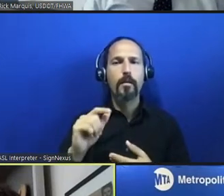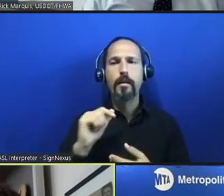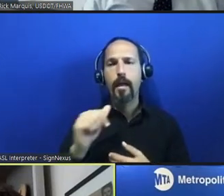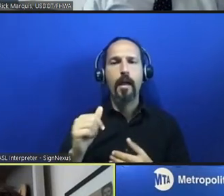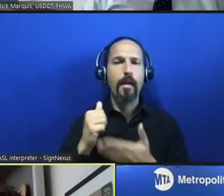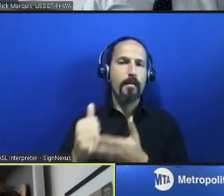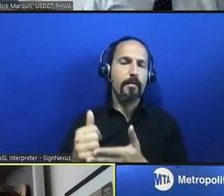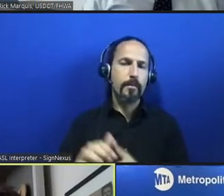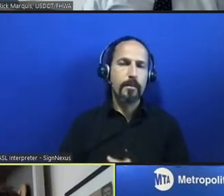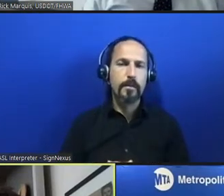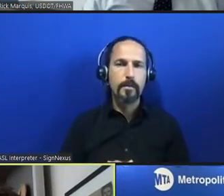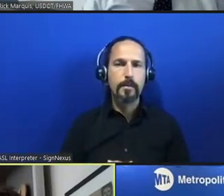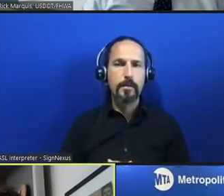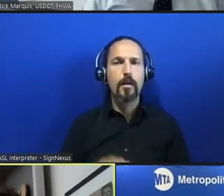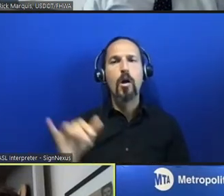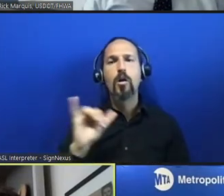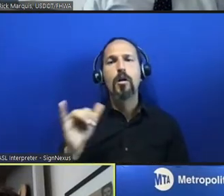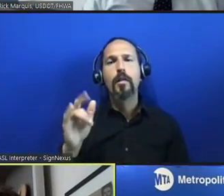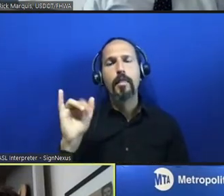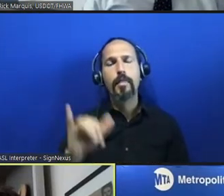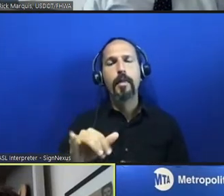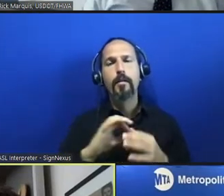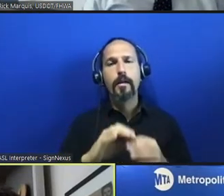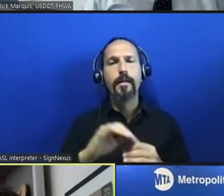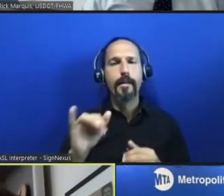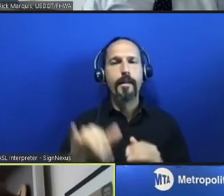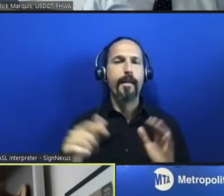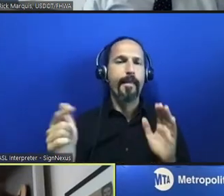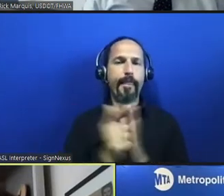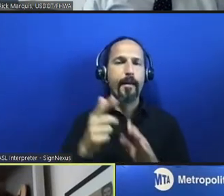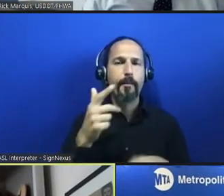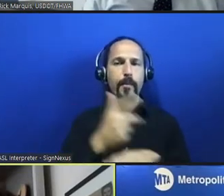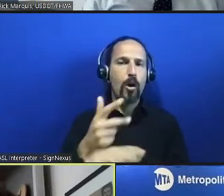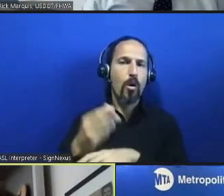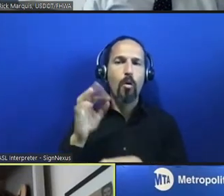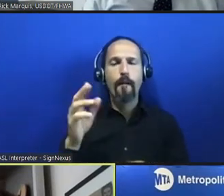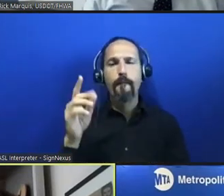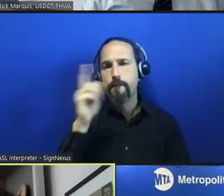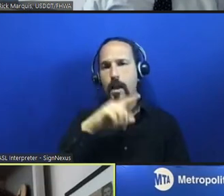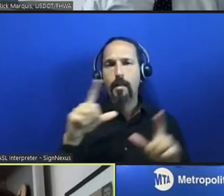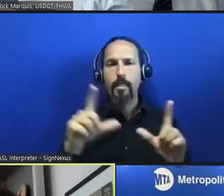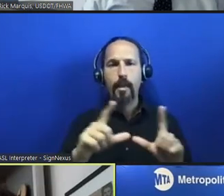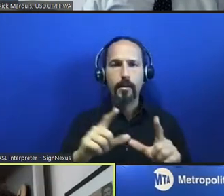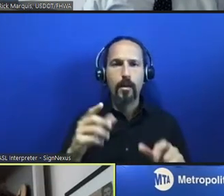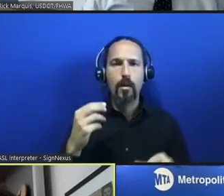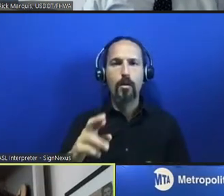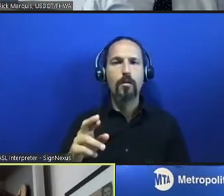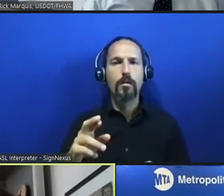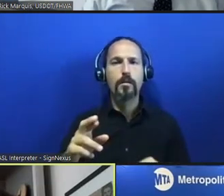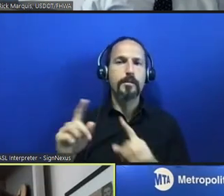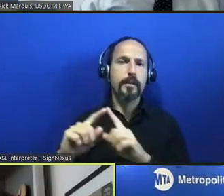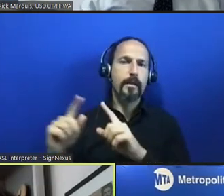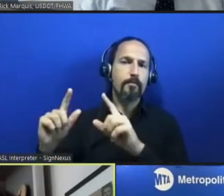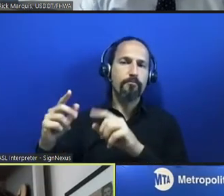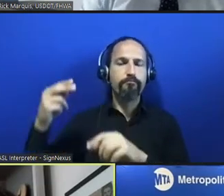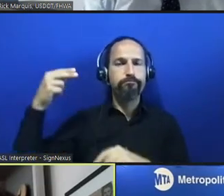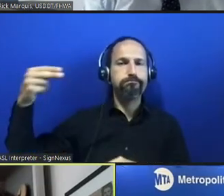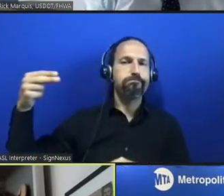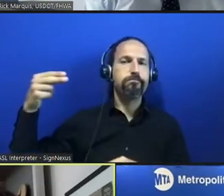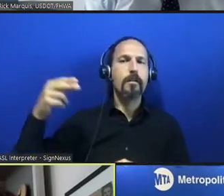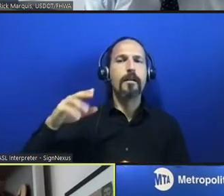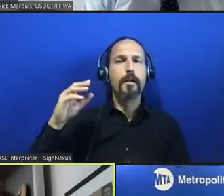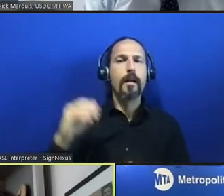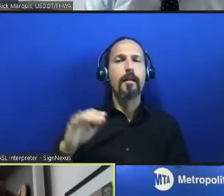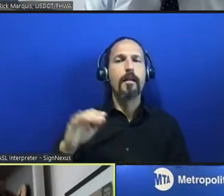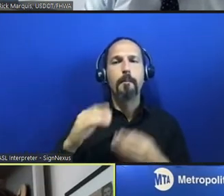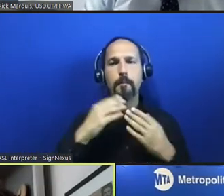far there is also the reality of the illegal parking obscured or fake license plates and fraudulent parking placards are rampant and added and public